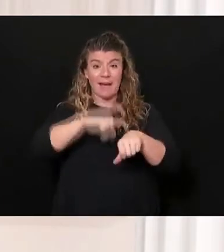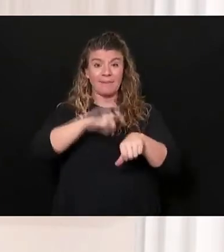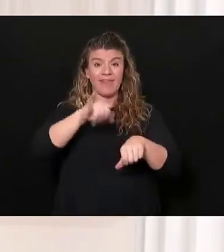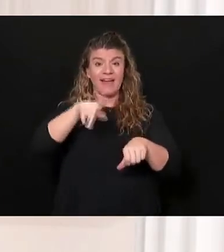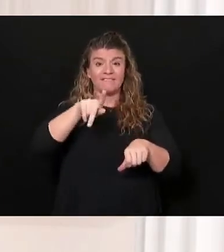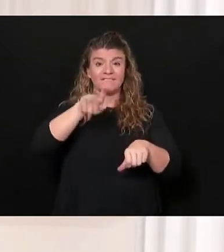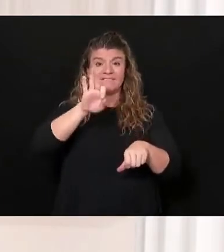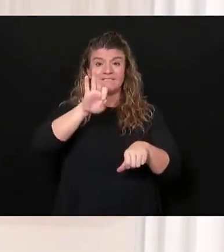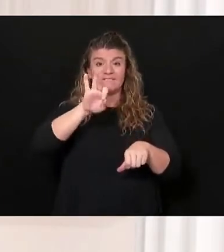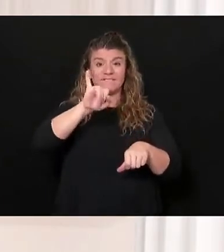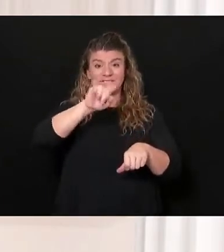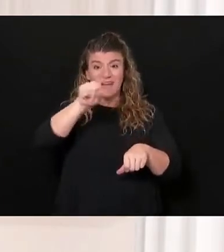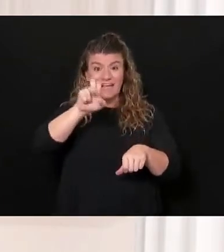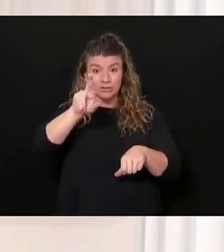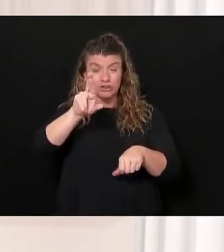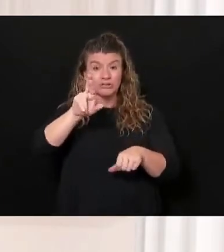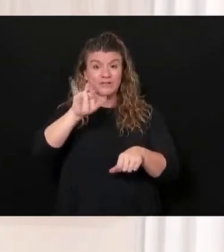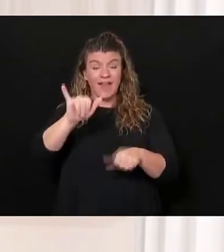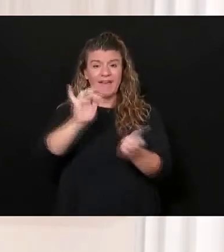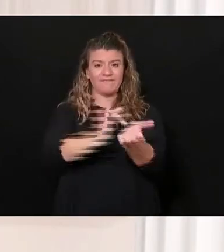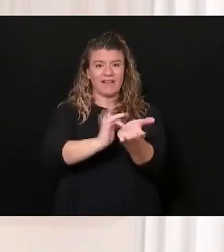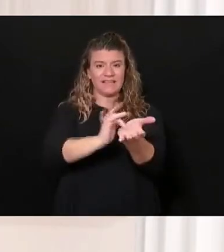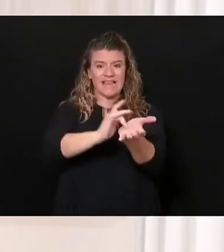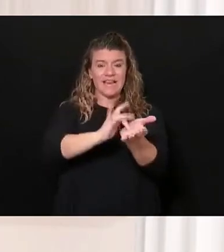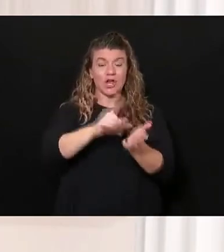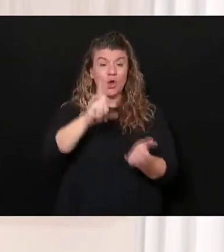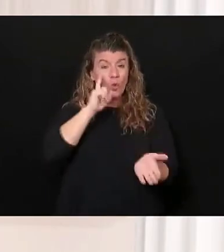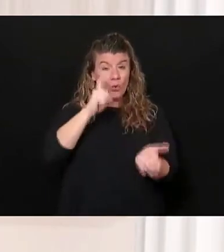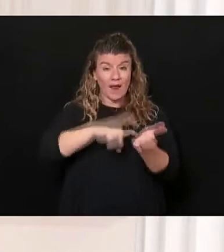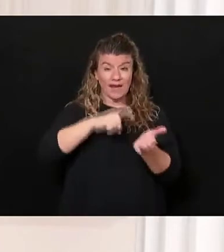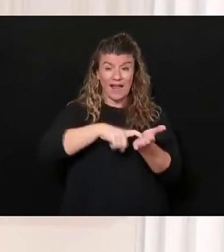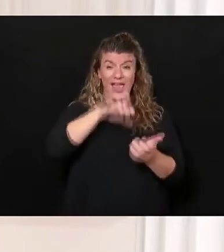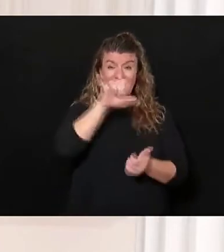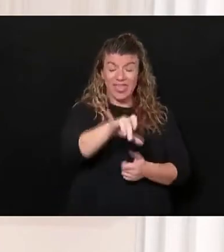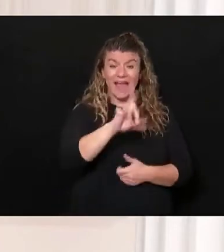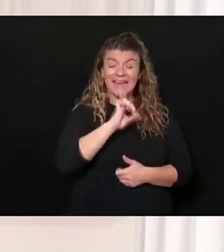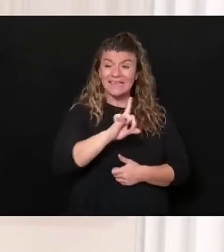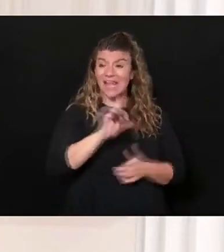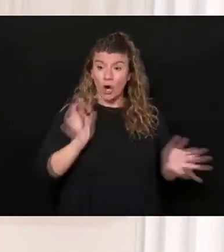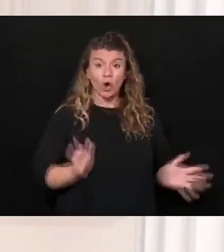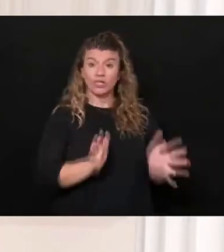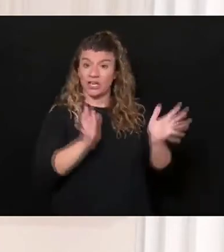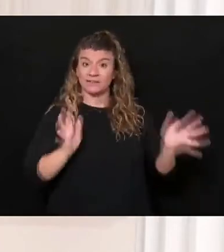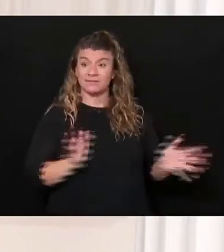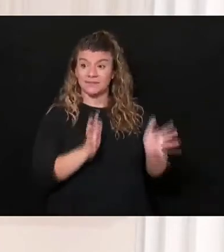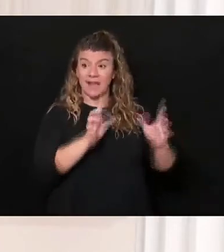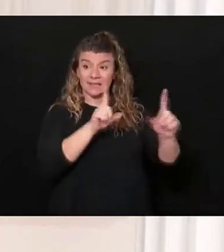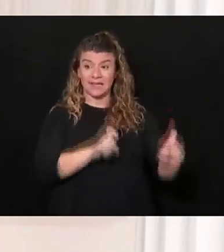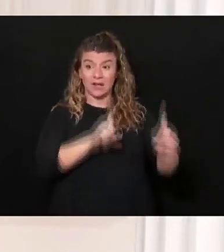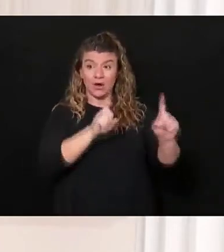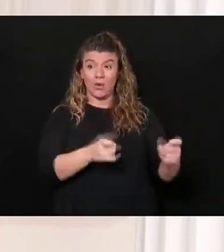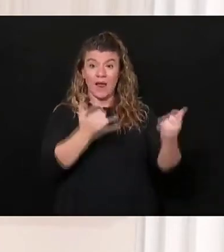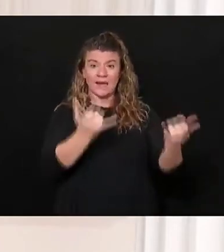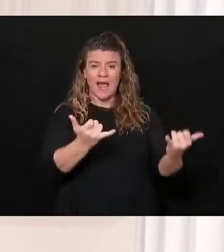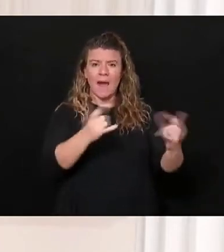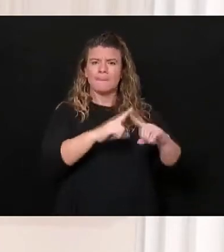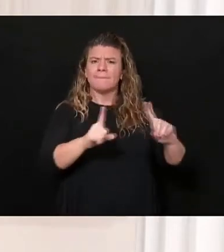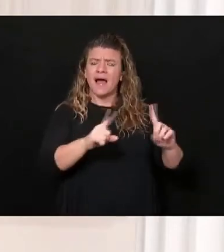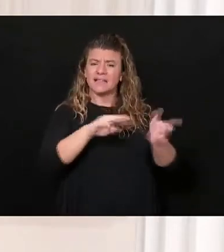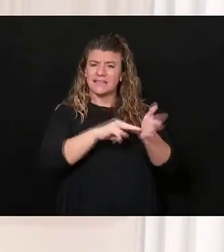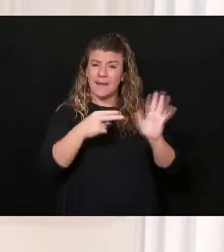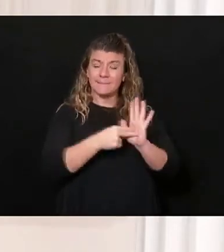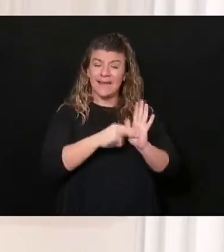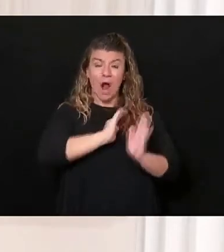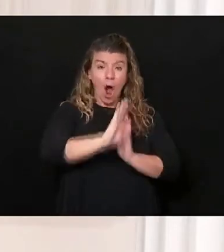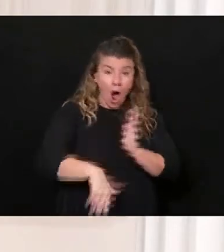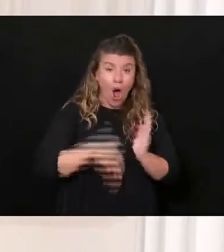vaccine, but just recognize that even though that is a very encouraging trial, not all Americans will be able to get immunized